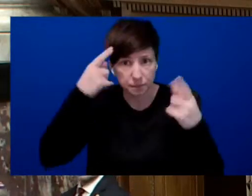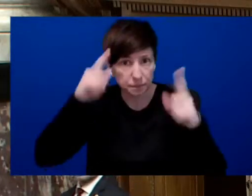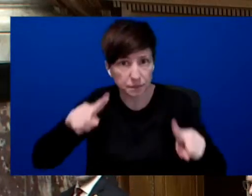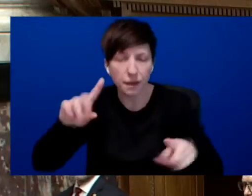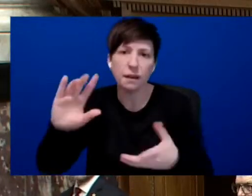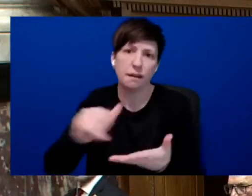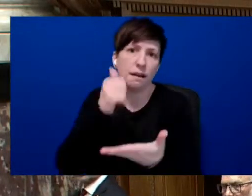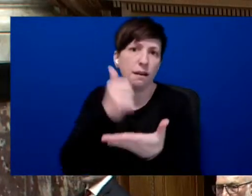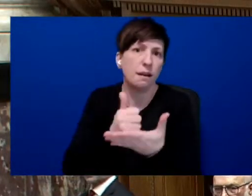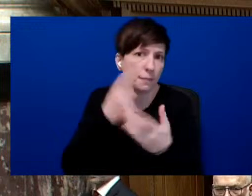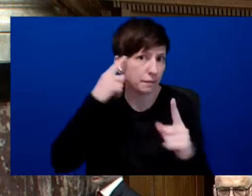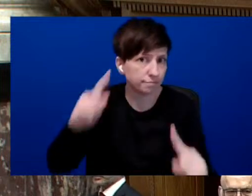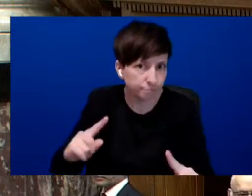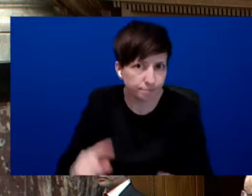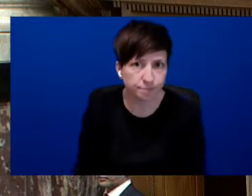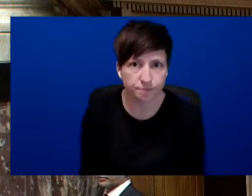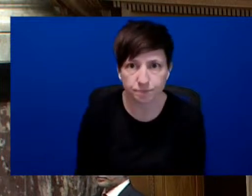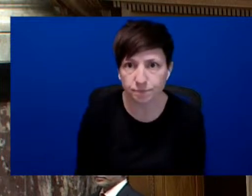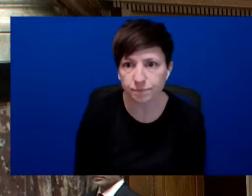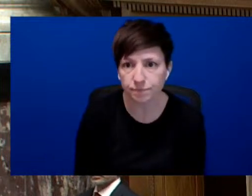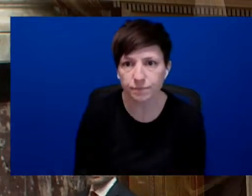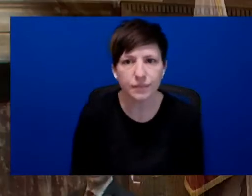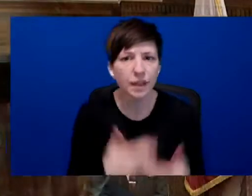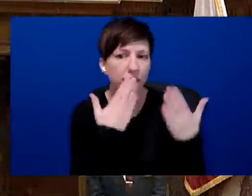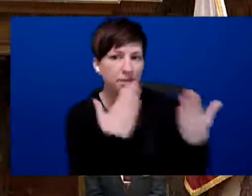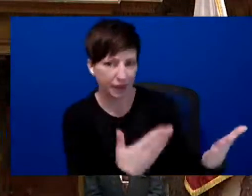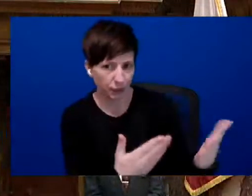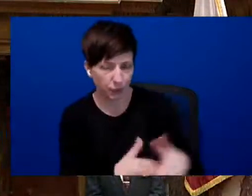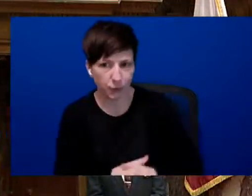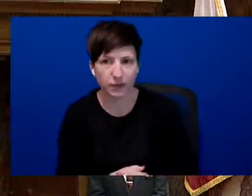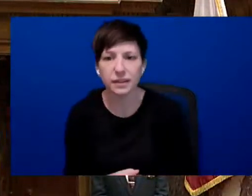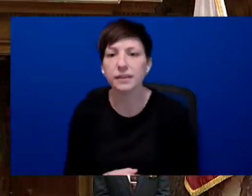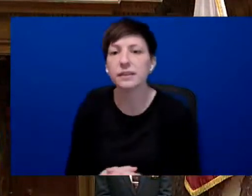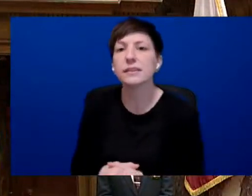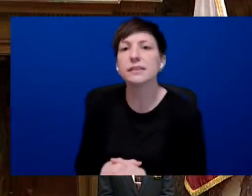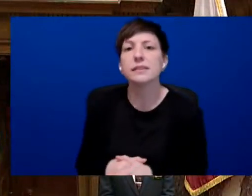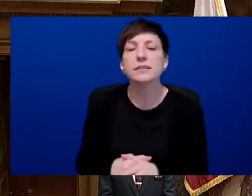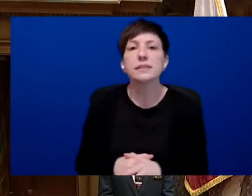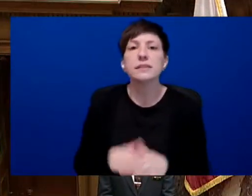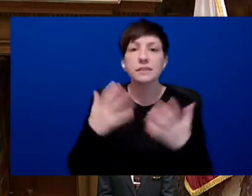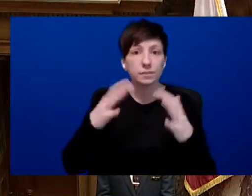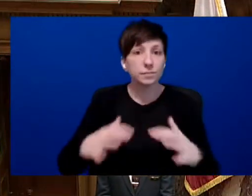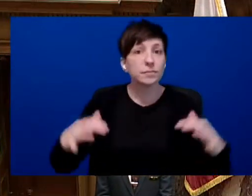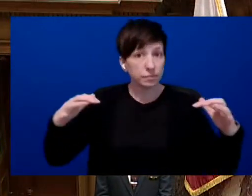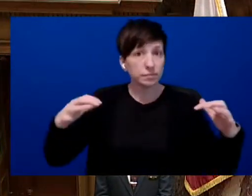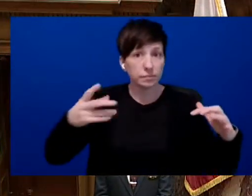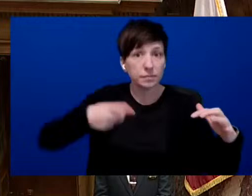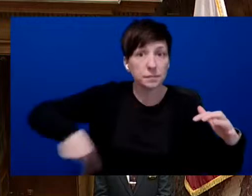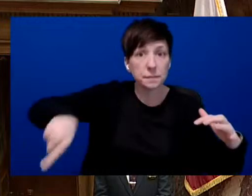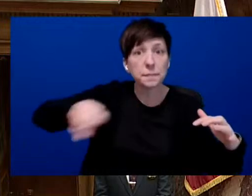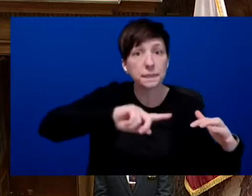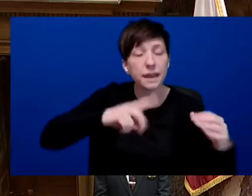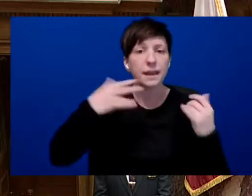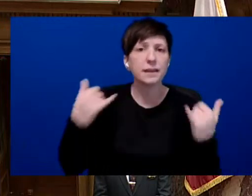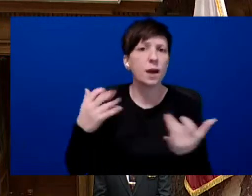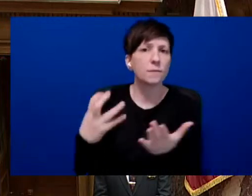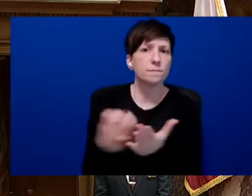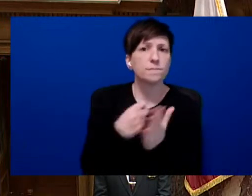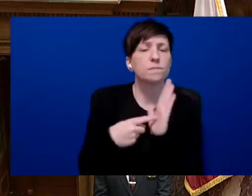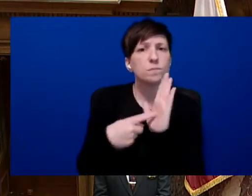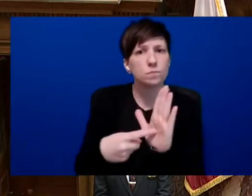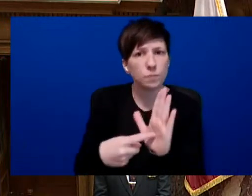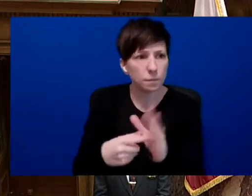Thank you, Reverend Brackner. Now, on behalf of the Legislative Assembly, I would also like to welcome the